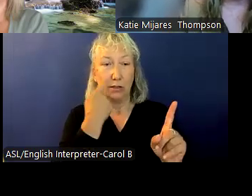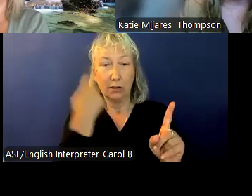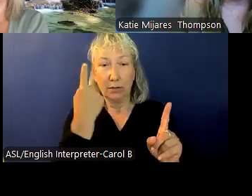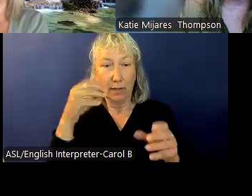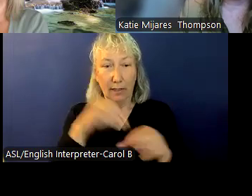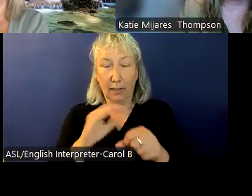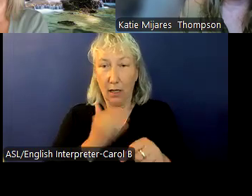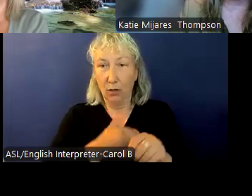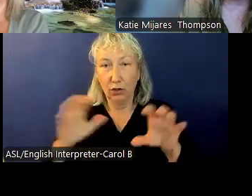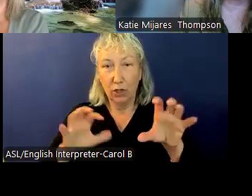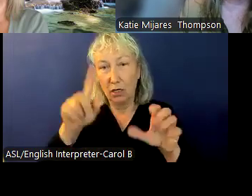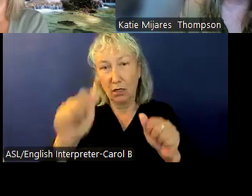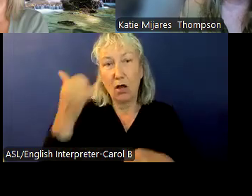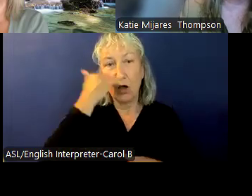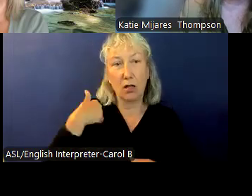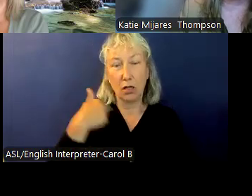anytime at